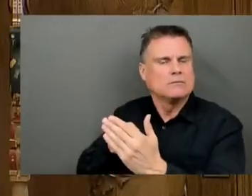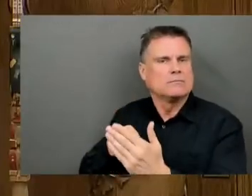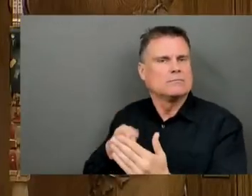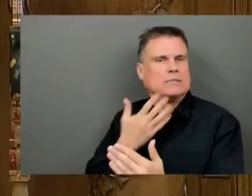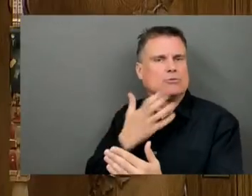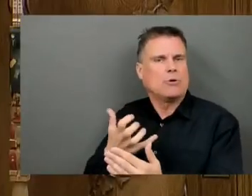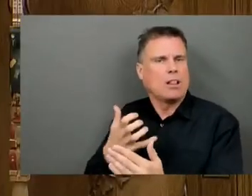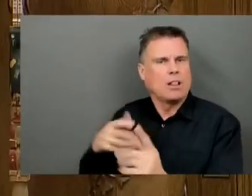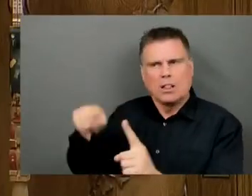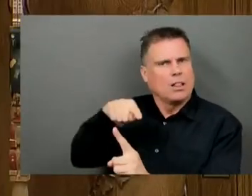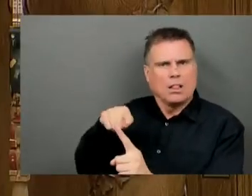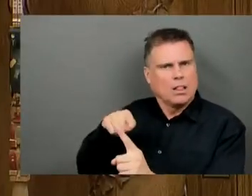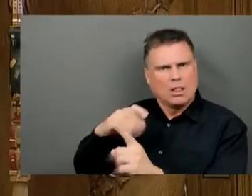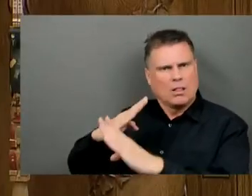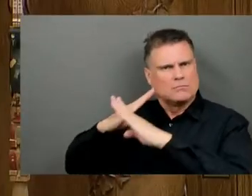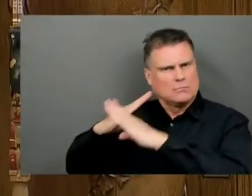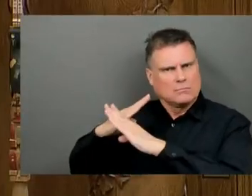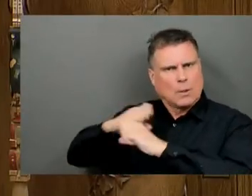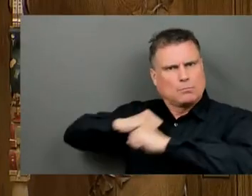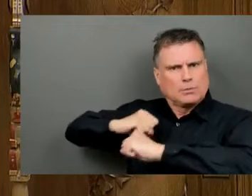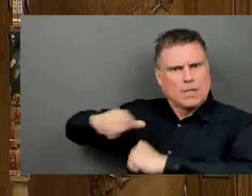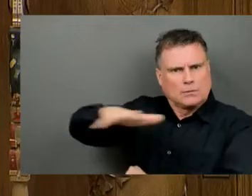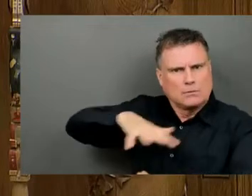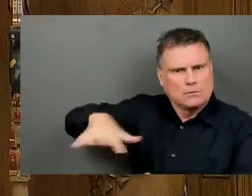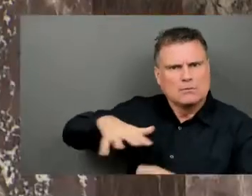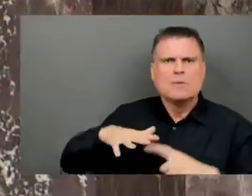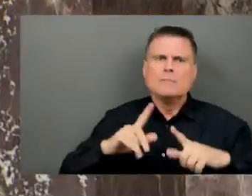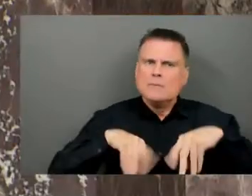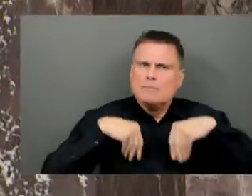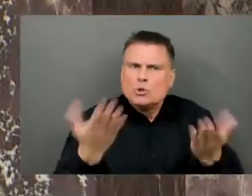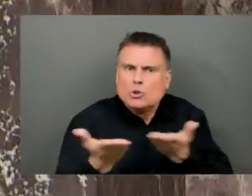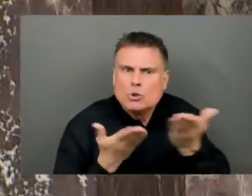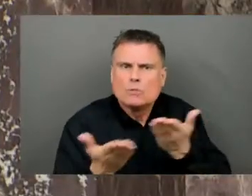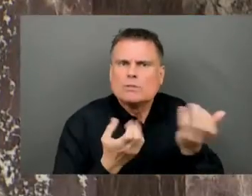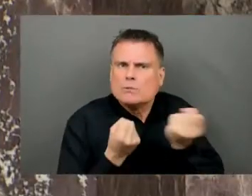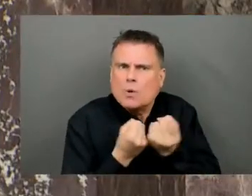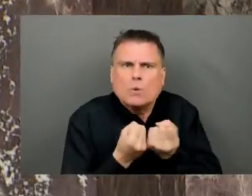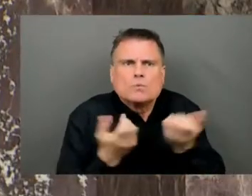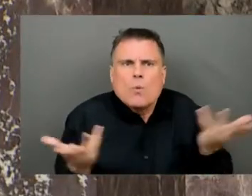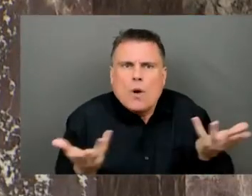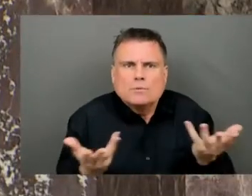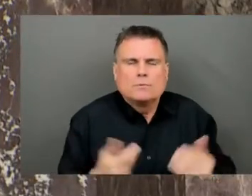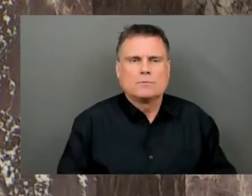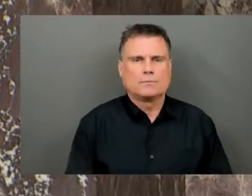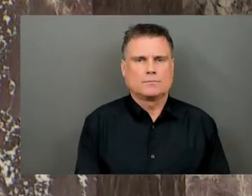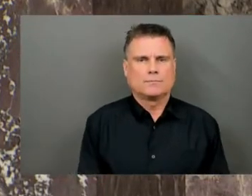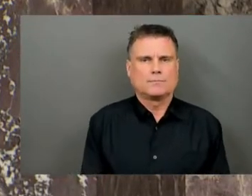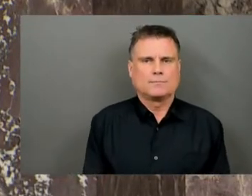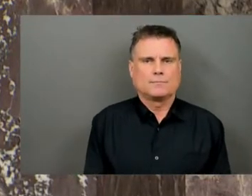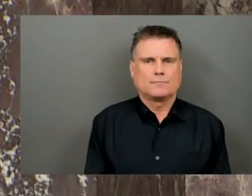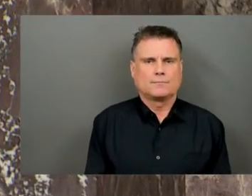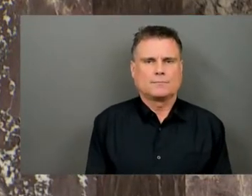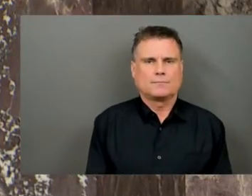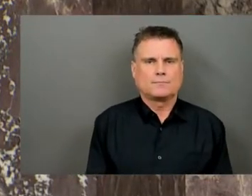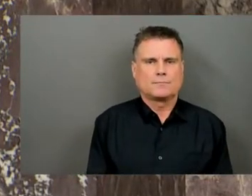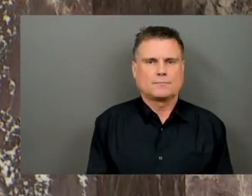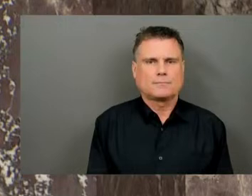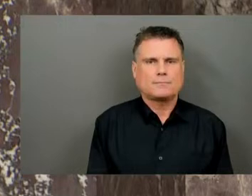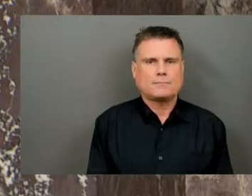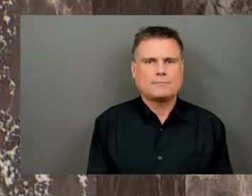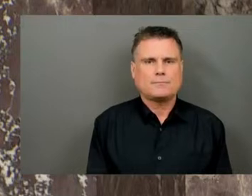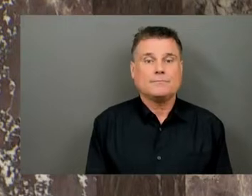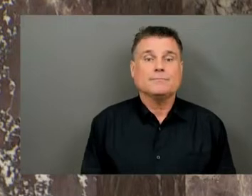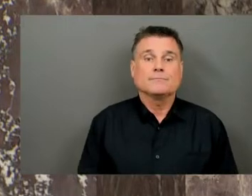Government House Leader. Thank you so much, Honourable Speaker. Thank the member for the question. And I think it's, first off, it's important to say that, you